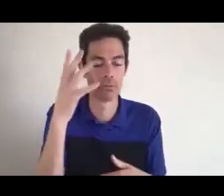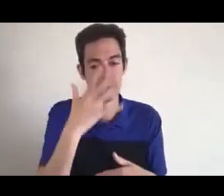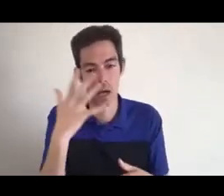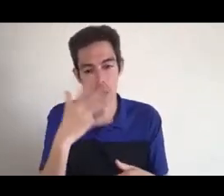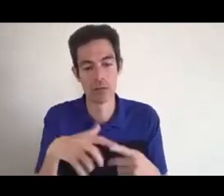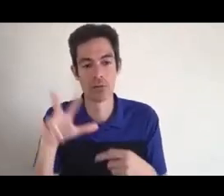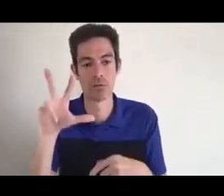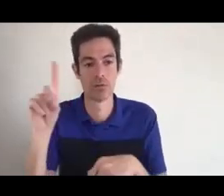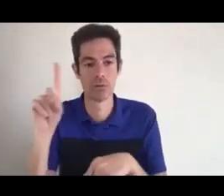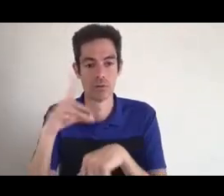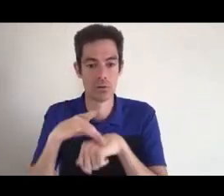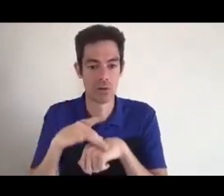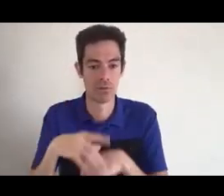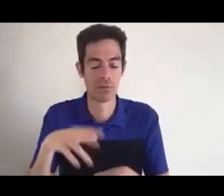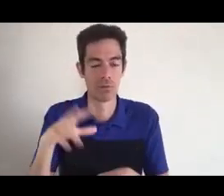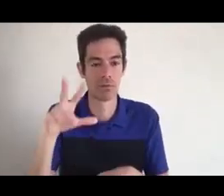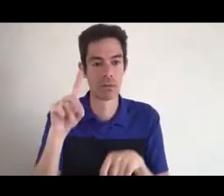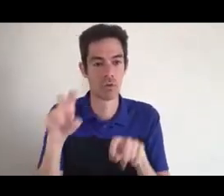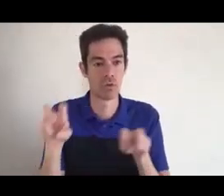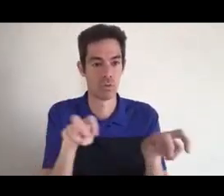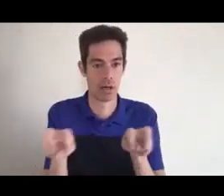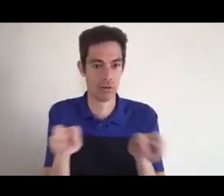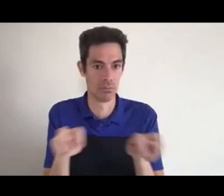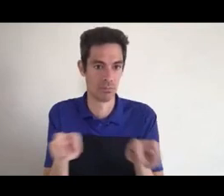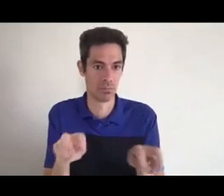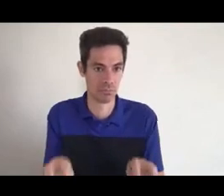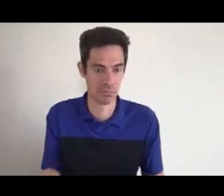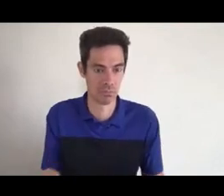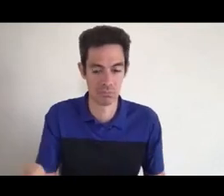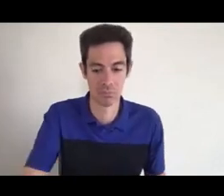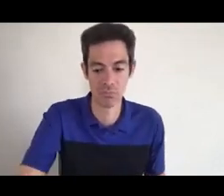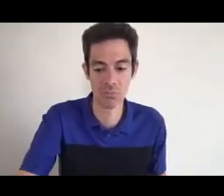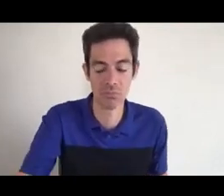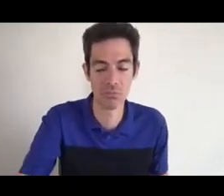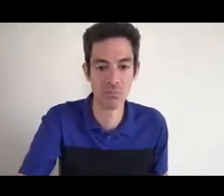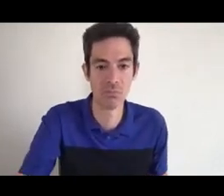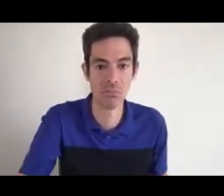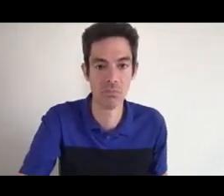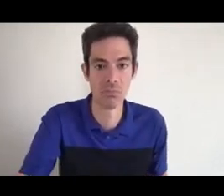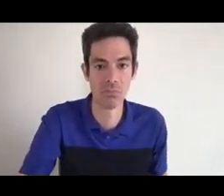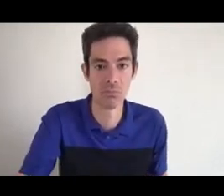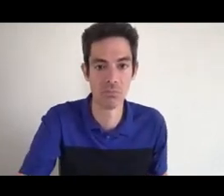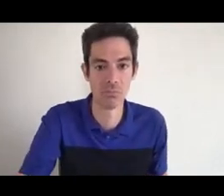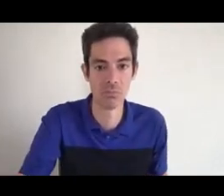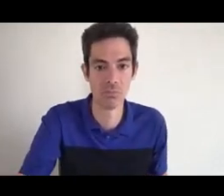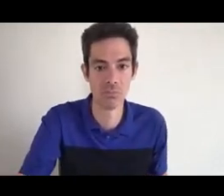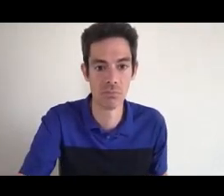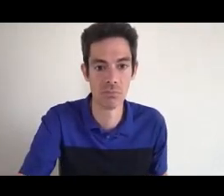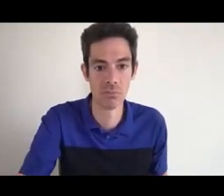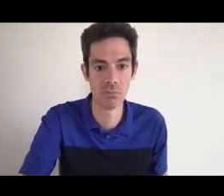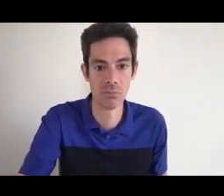elements, objects, appearances, geography, transportation.